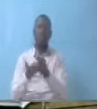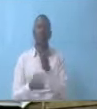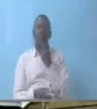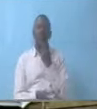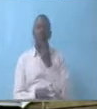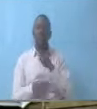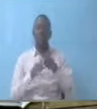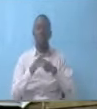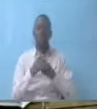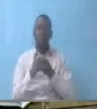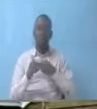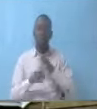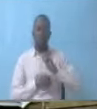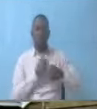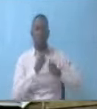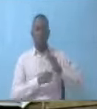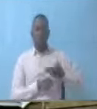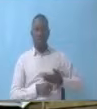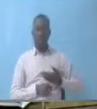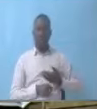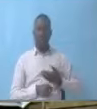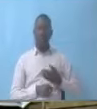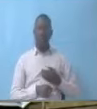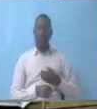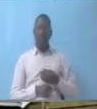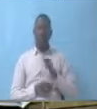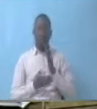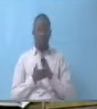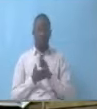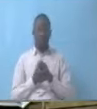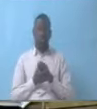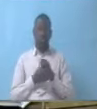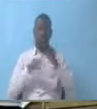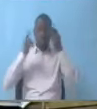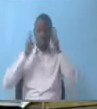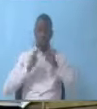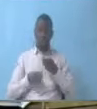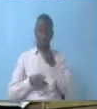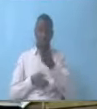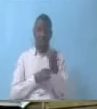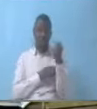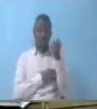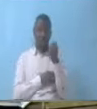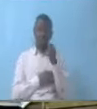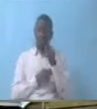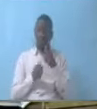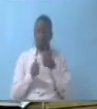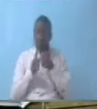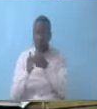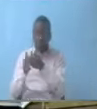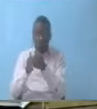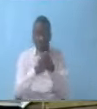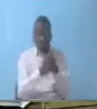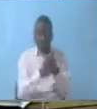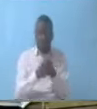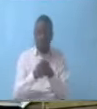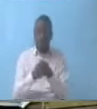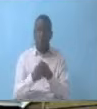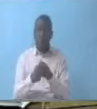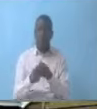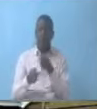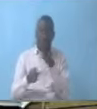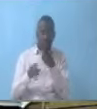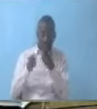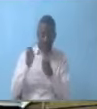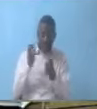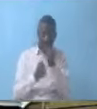the law provided that we could trace the property to its destination. This was in the same spirit, without